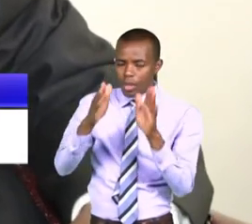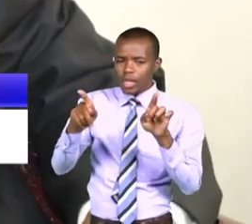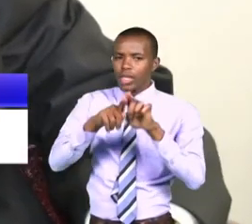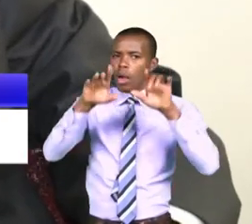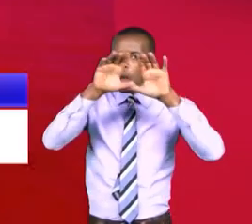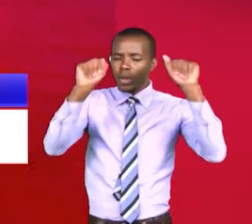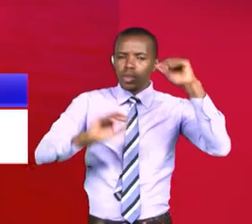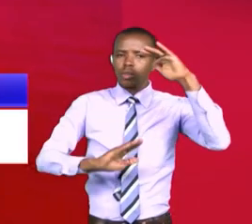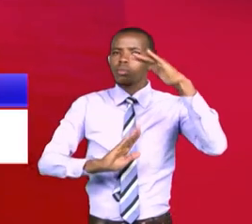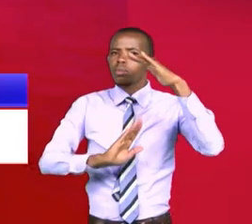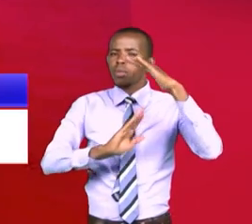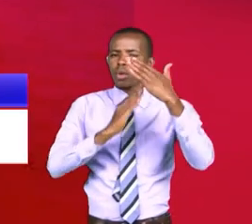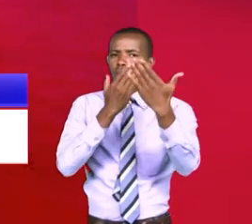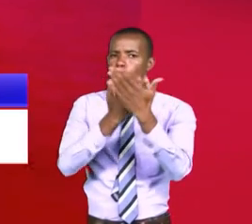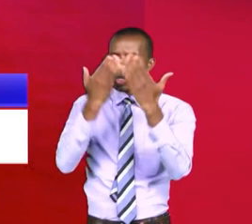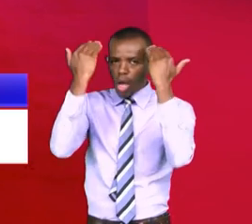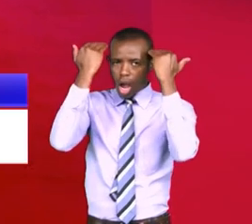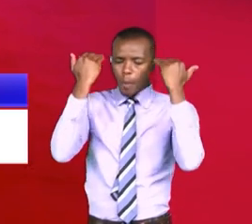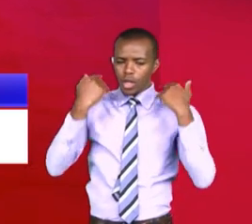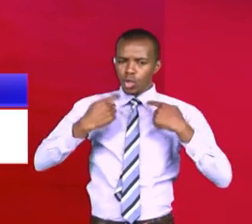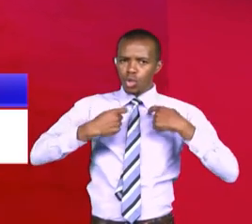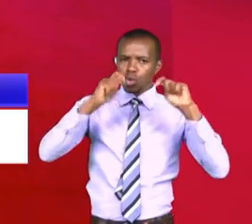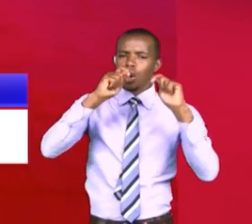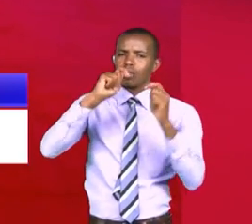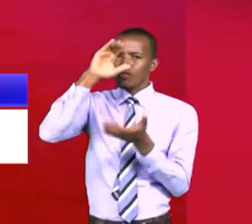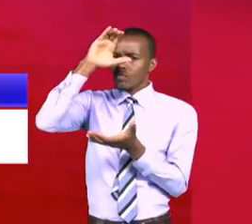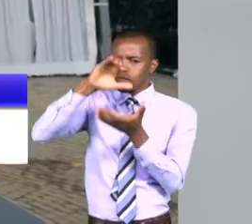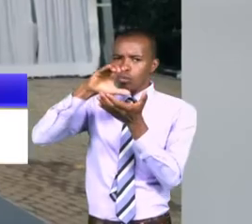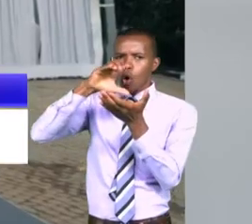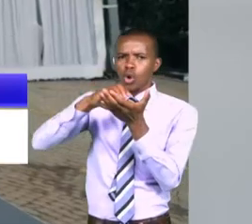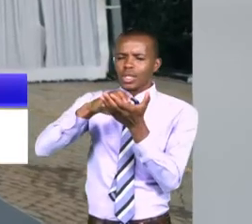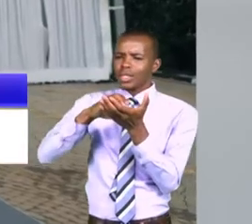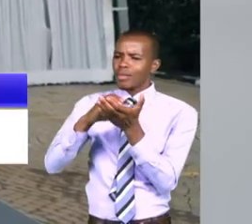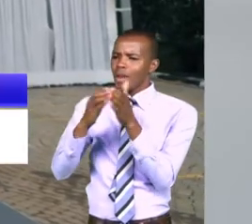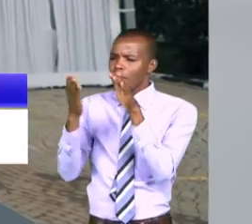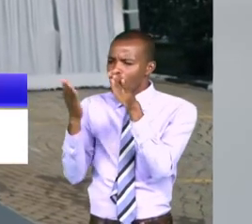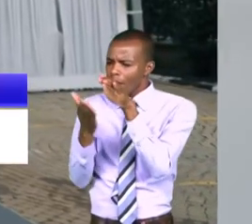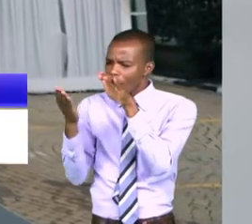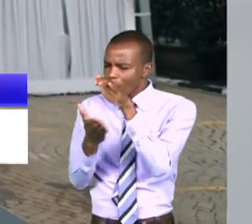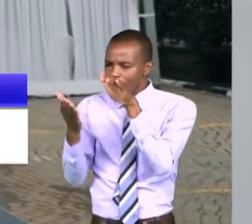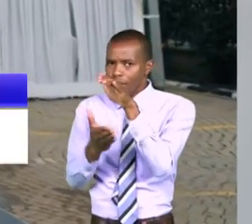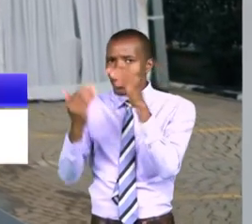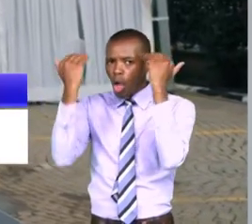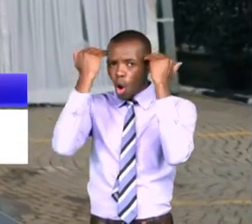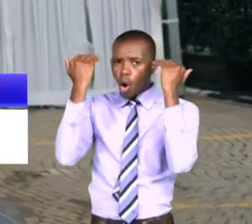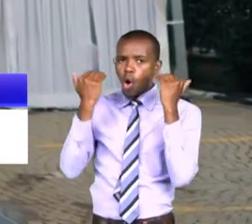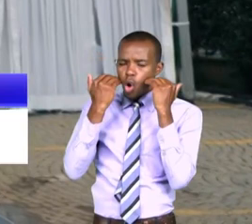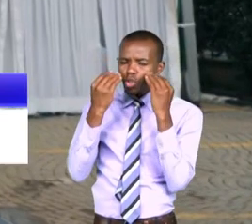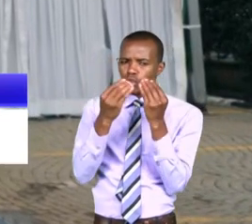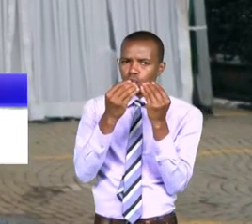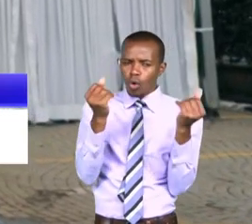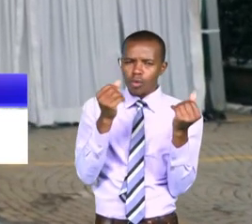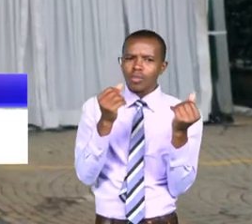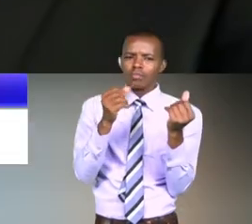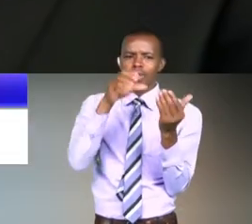of the Court of Appeal, has said he will strive to reduce the backlog of cases and ensure the court becomes real-time in solving